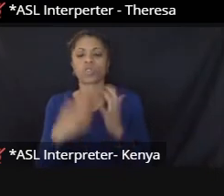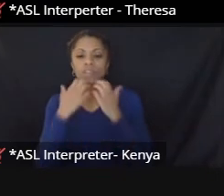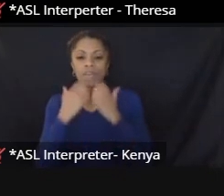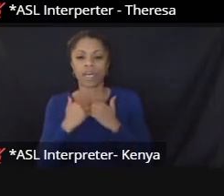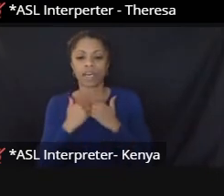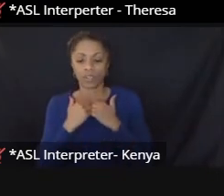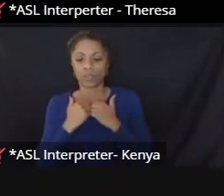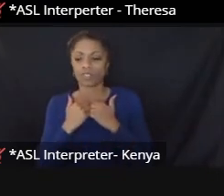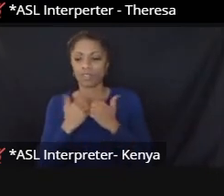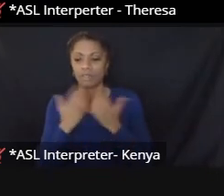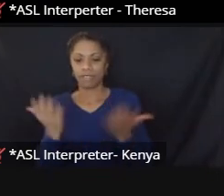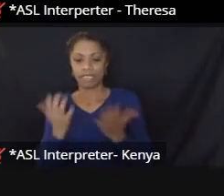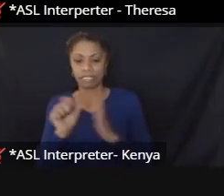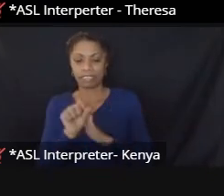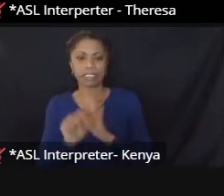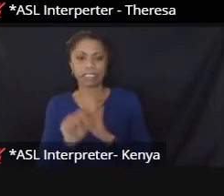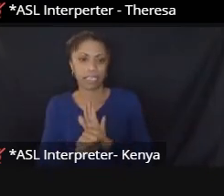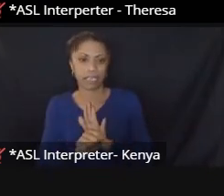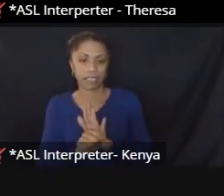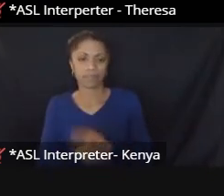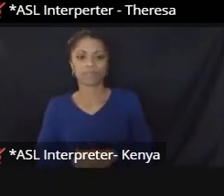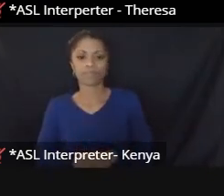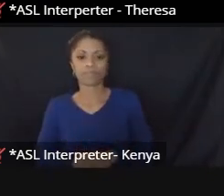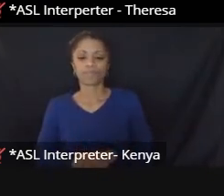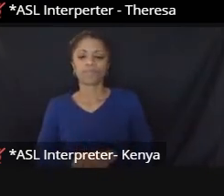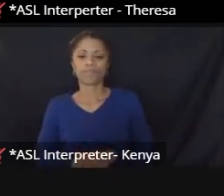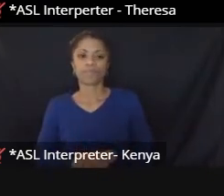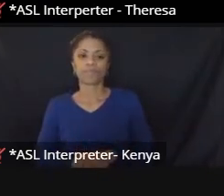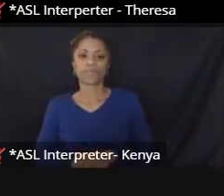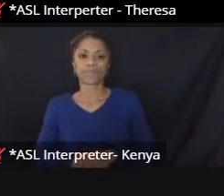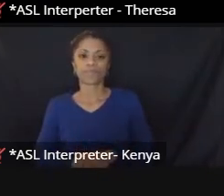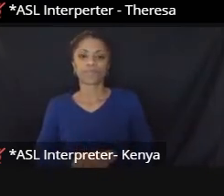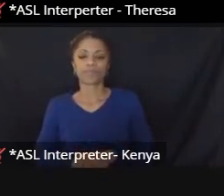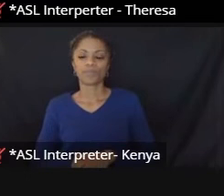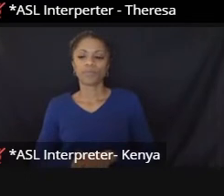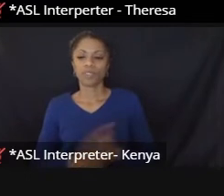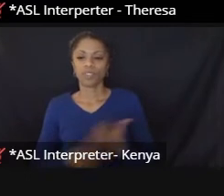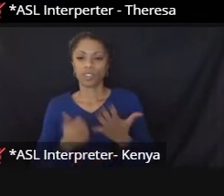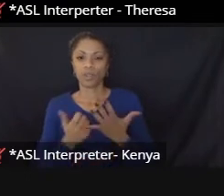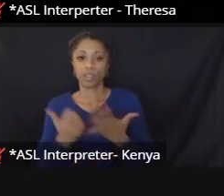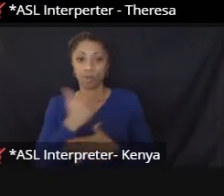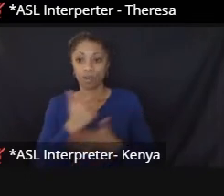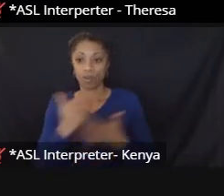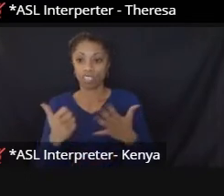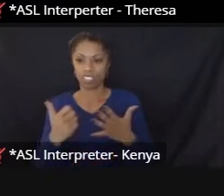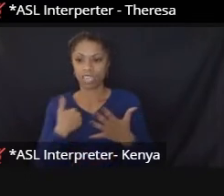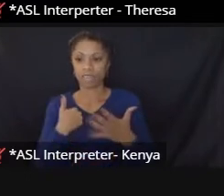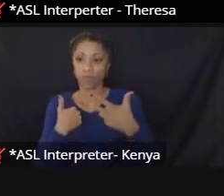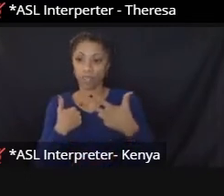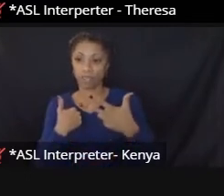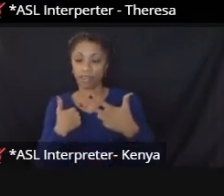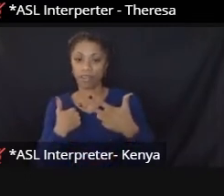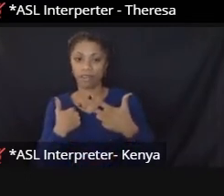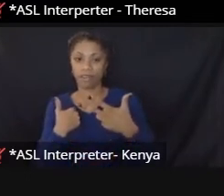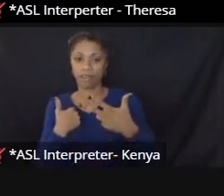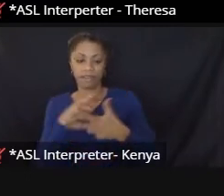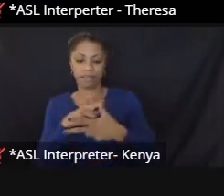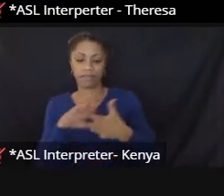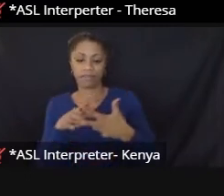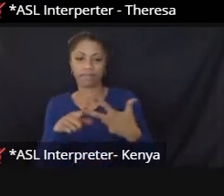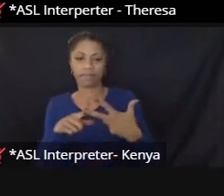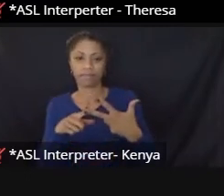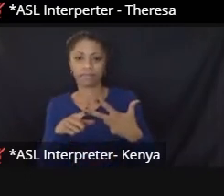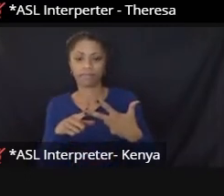next. And so the priorities, the 3 priorities we've identified are ways that we put all of that